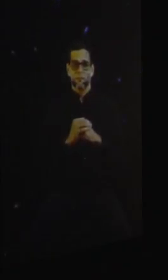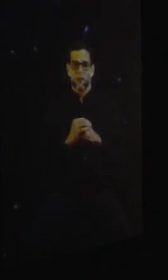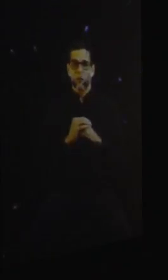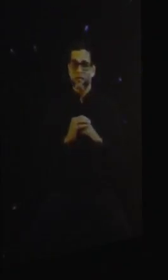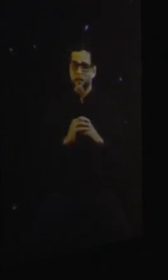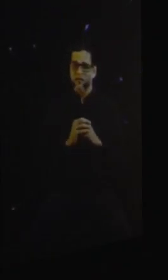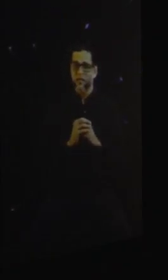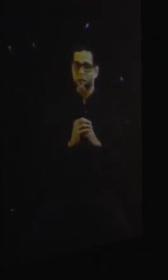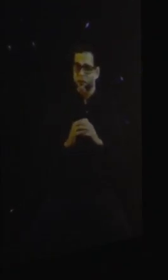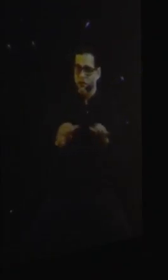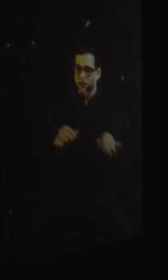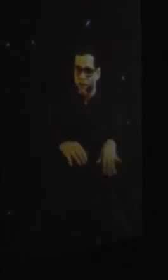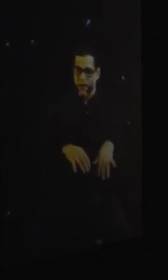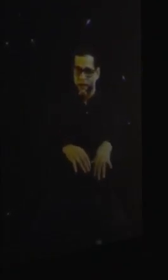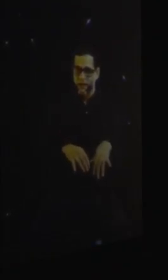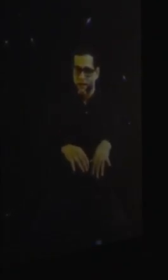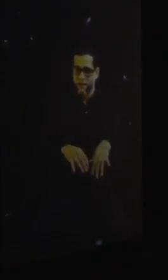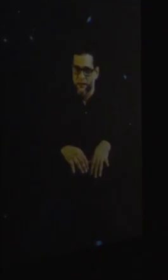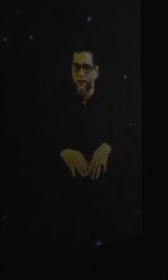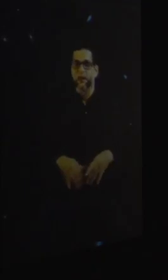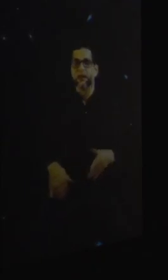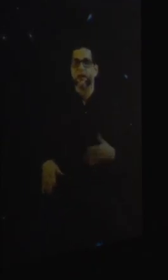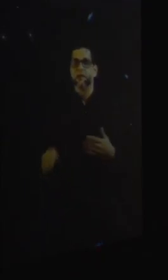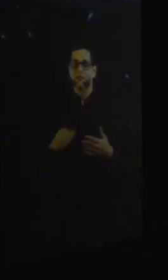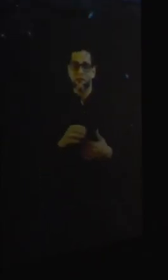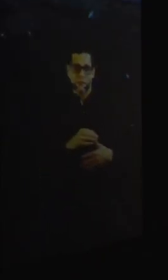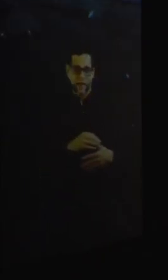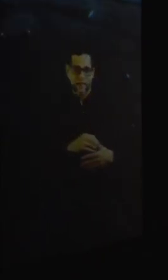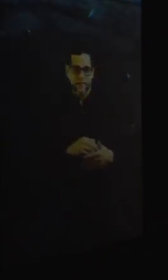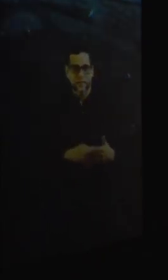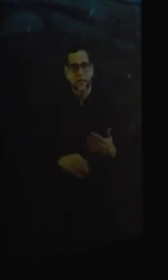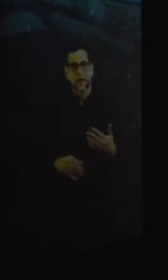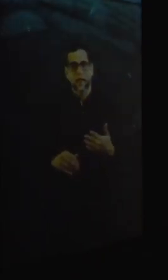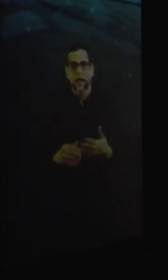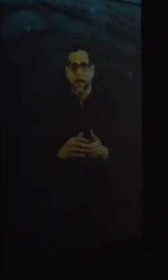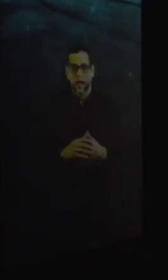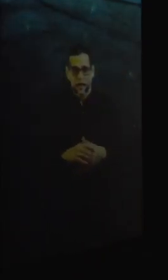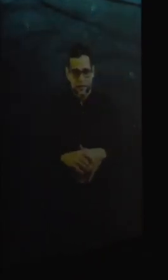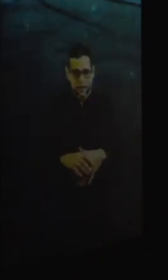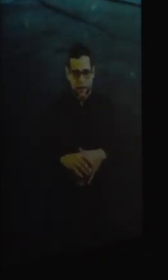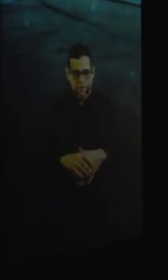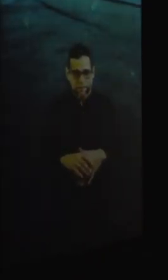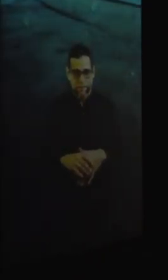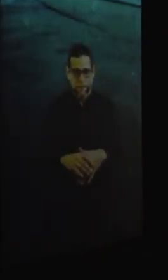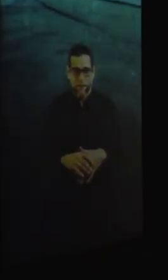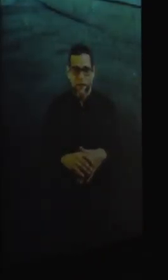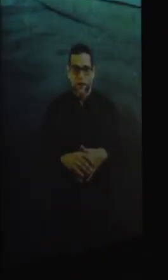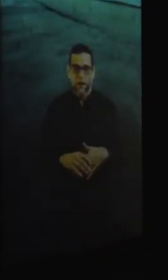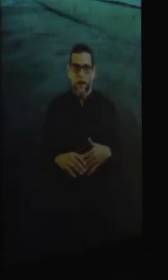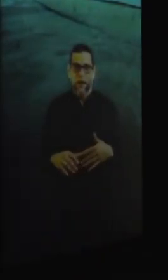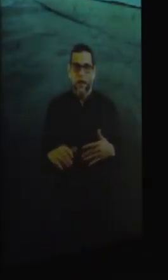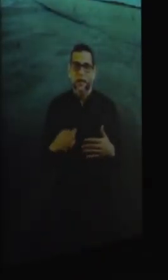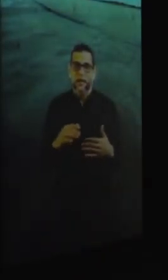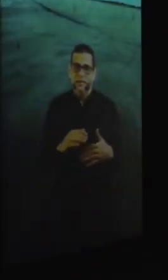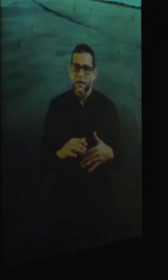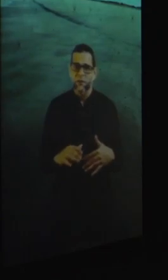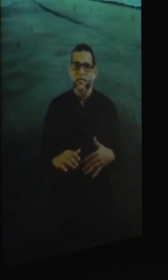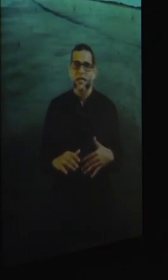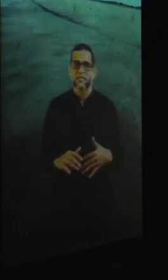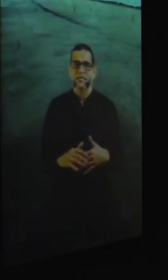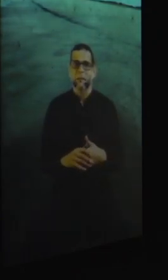But I was actually a much younger man in a different space and time. And I did